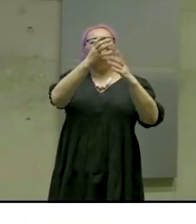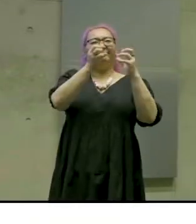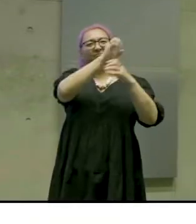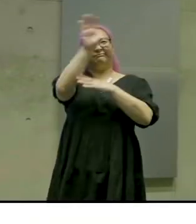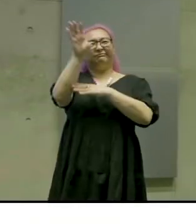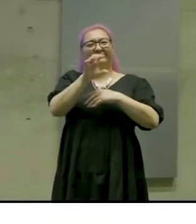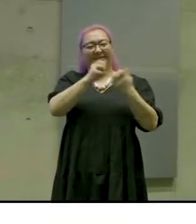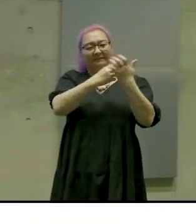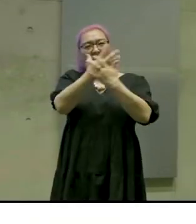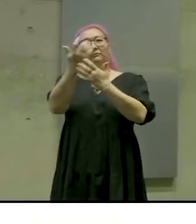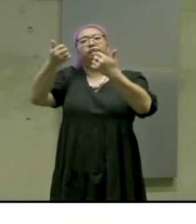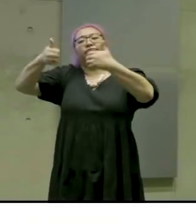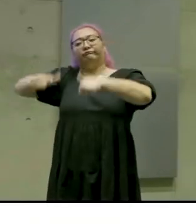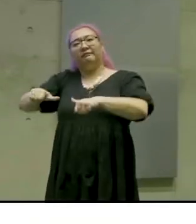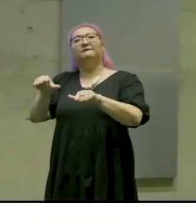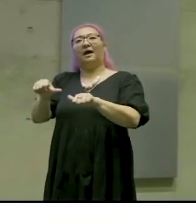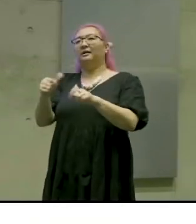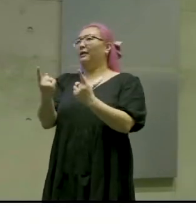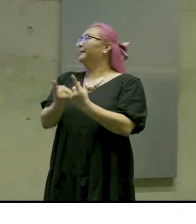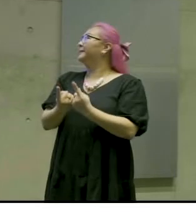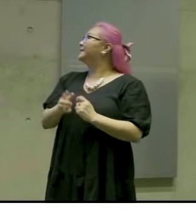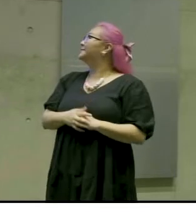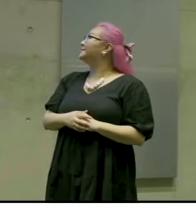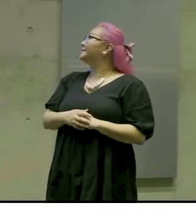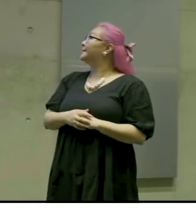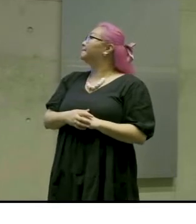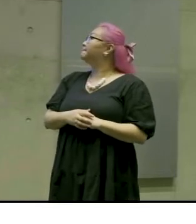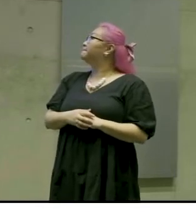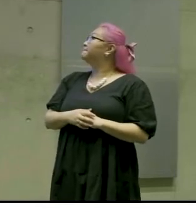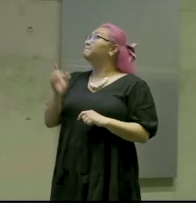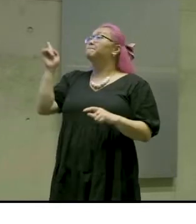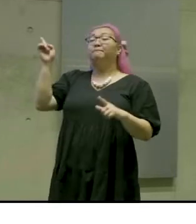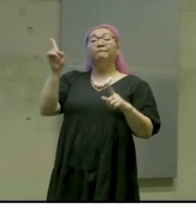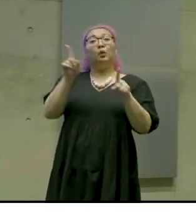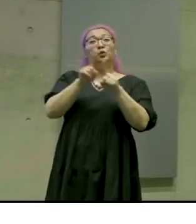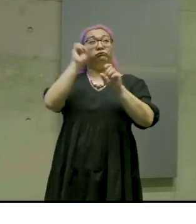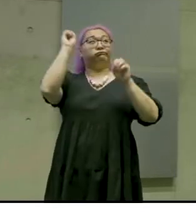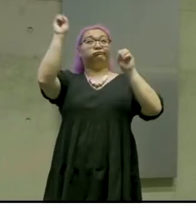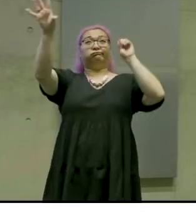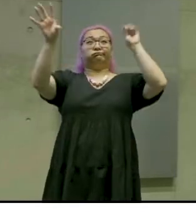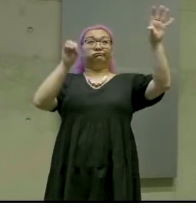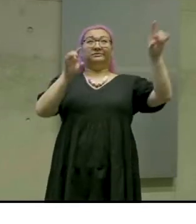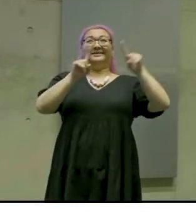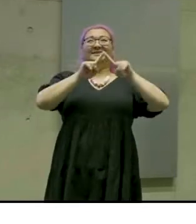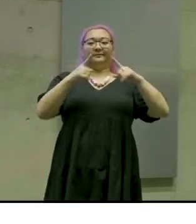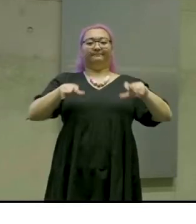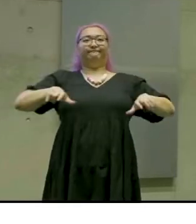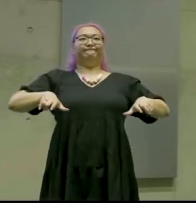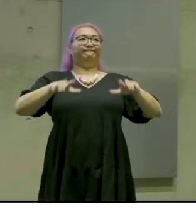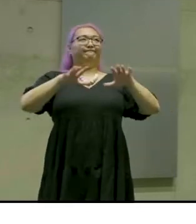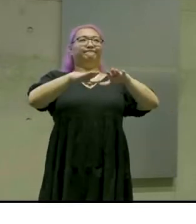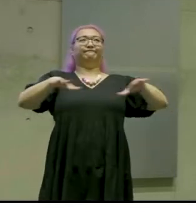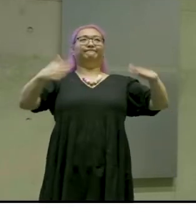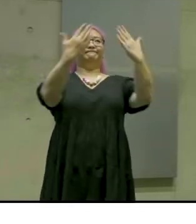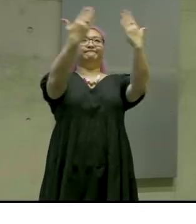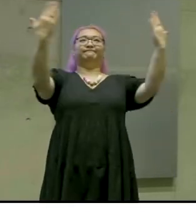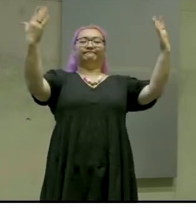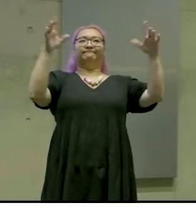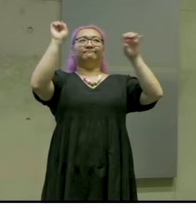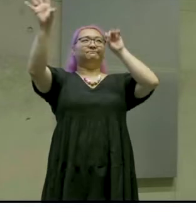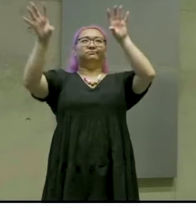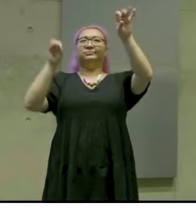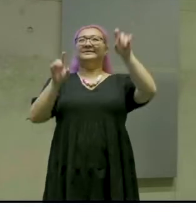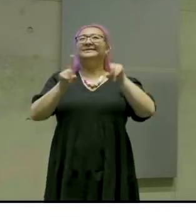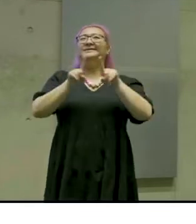were projection mapping of my memory. So on the wall, on the environment, you see projections of different locations,